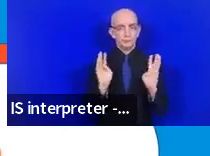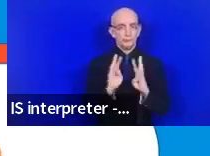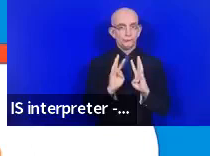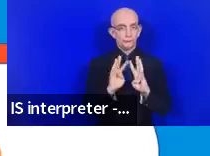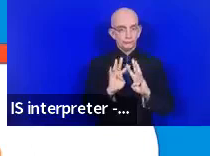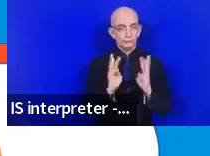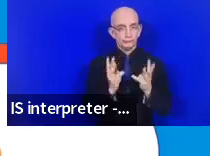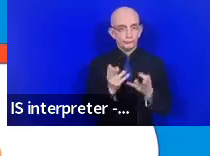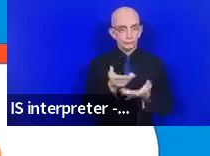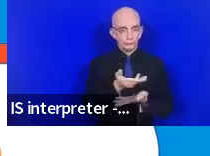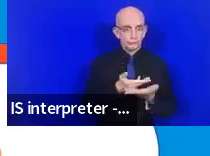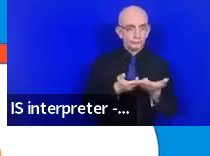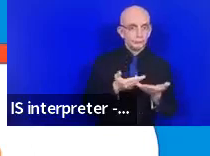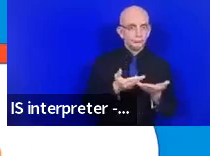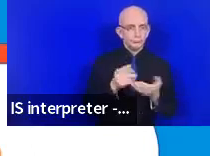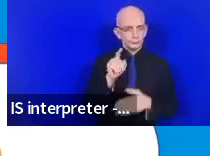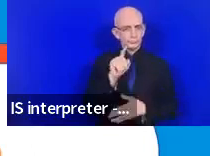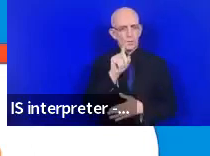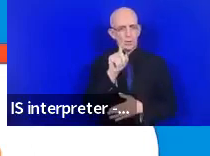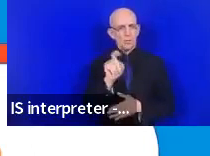was developed.